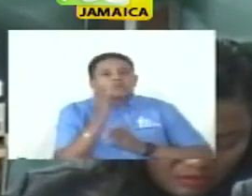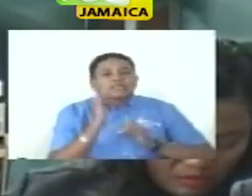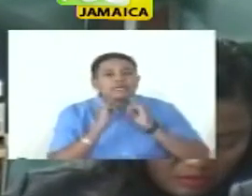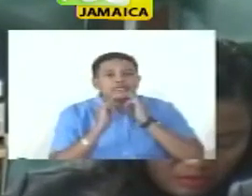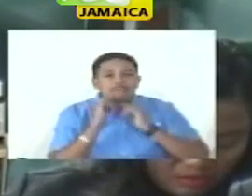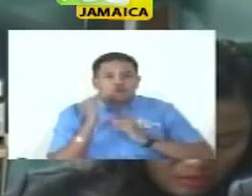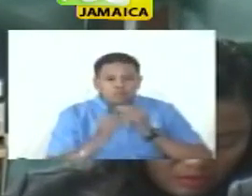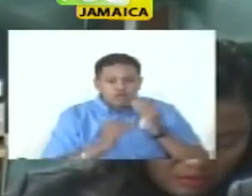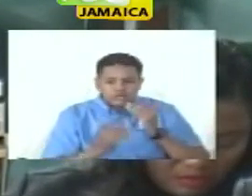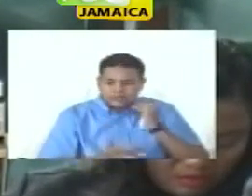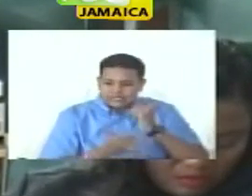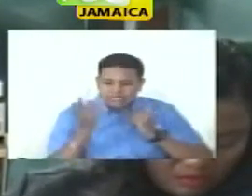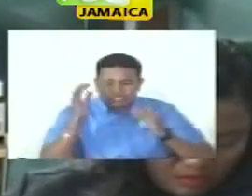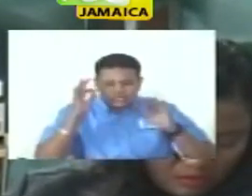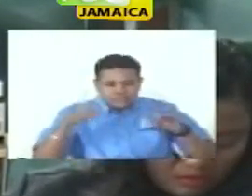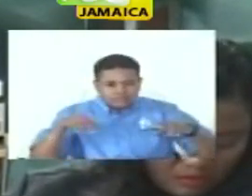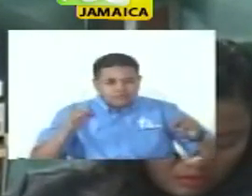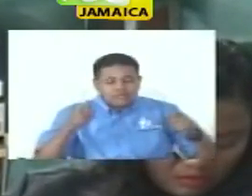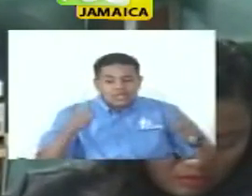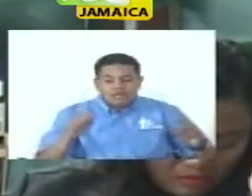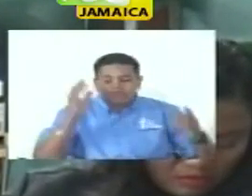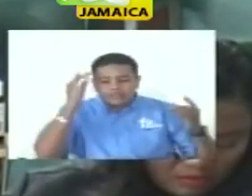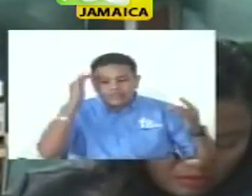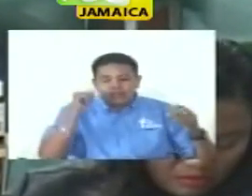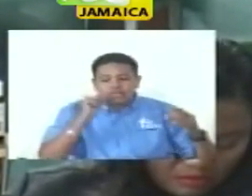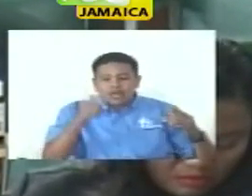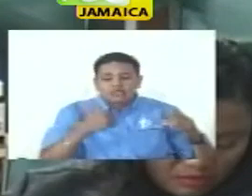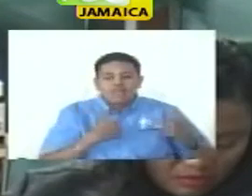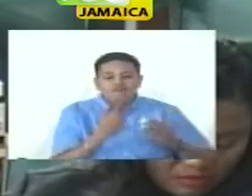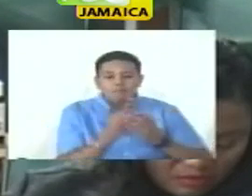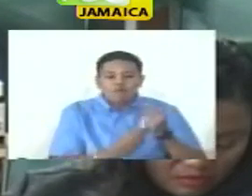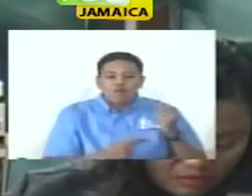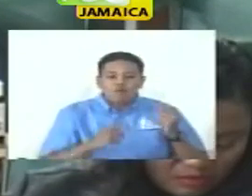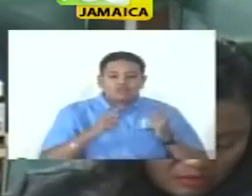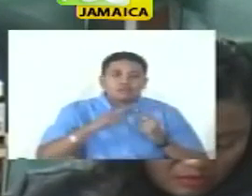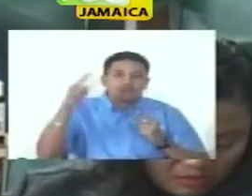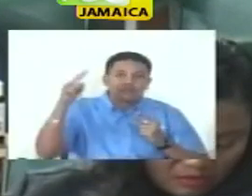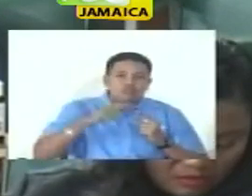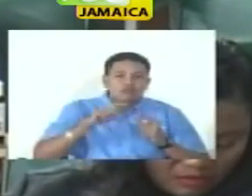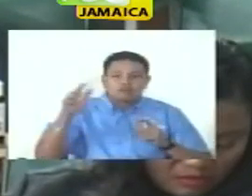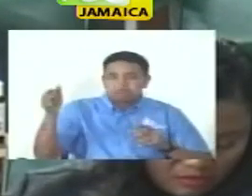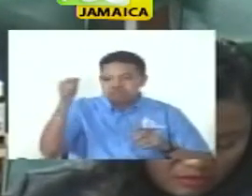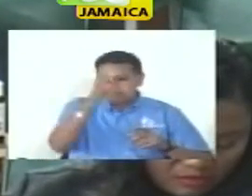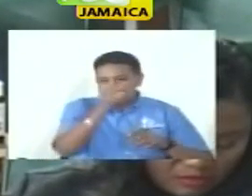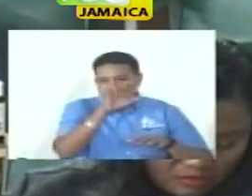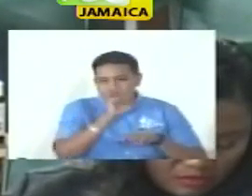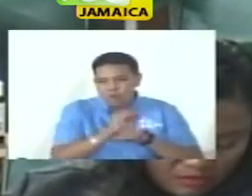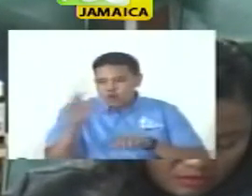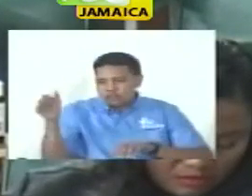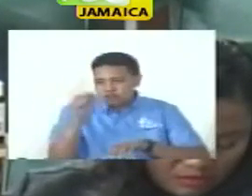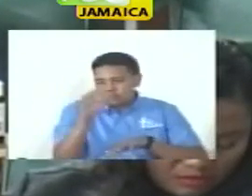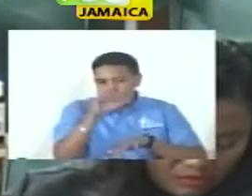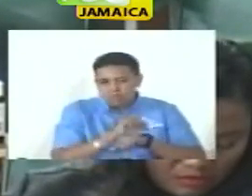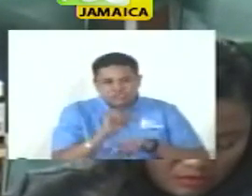technical decision to be taken. The thinking was to not have both appointed by the same process.